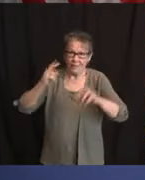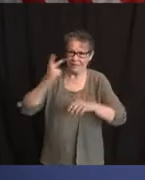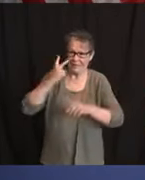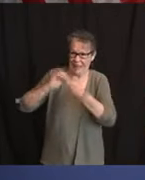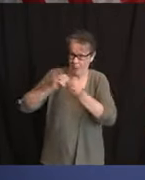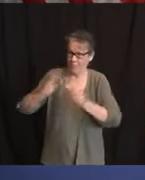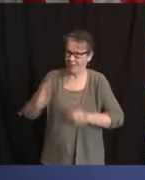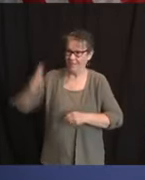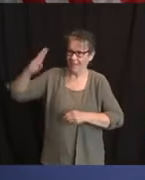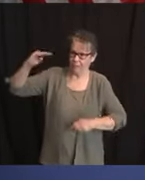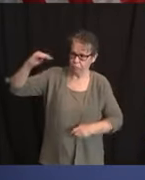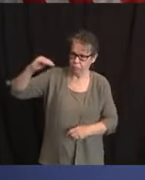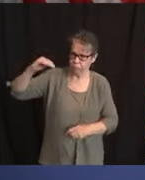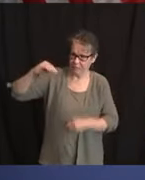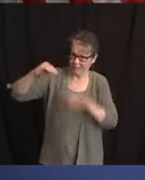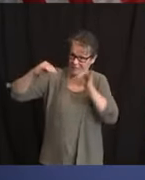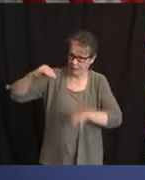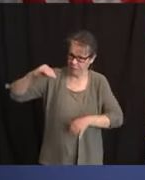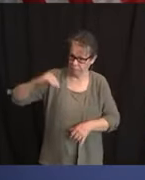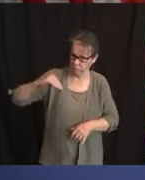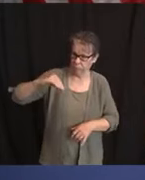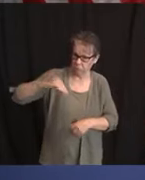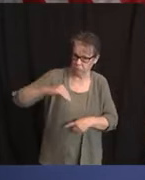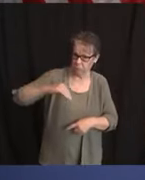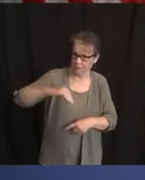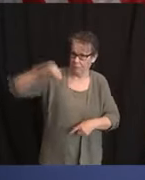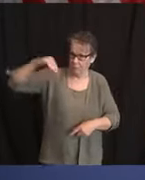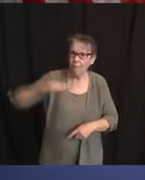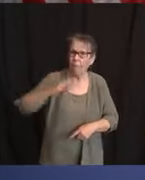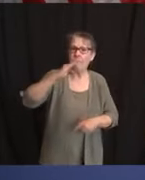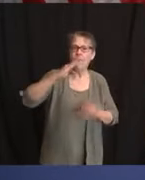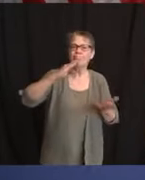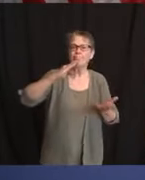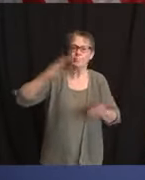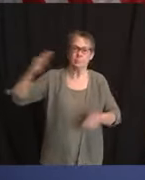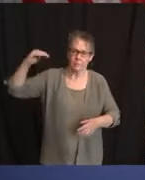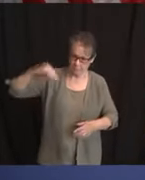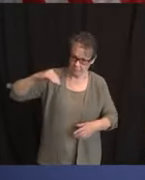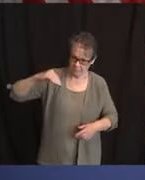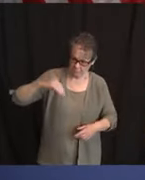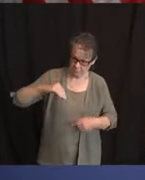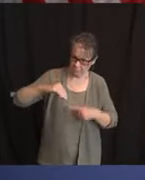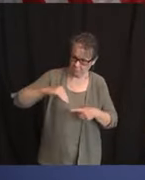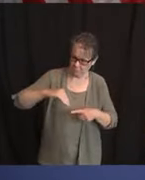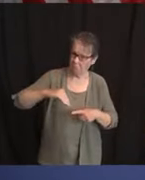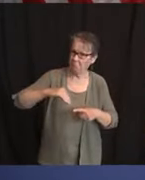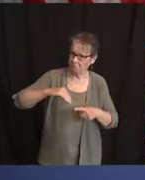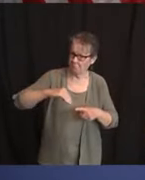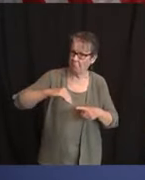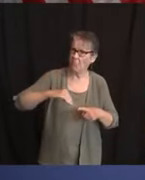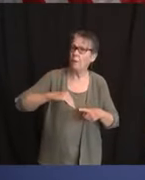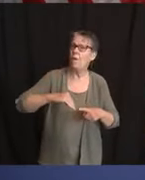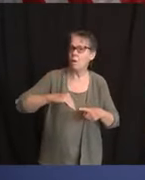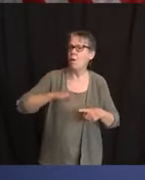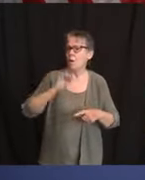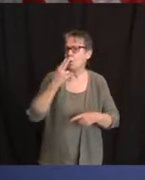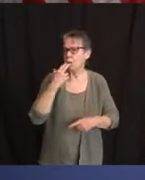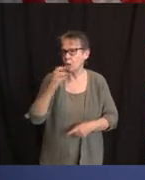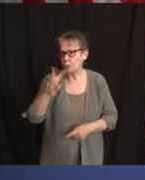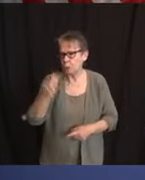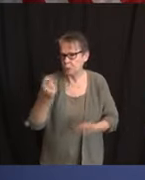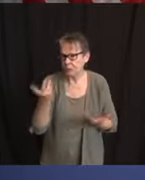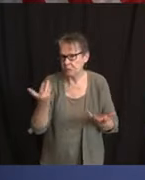seniors and the high school seniors themselves, I promise you. Thank you, Dave. Nikita, good afternoon. Good afternoon, Governor. I still have not spoken with the Vice President, by the